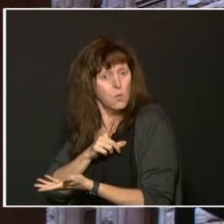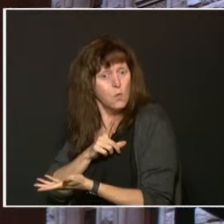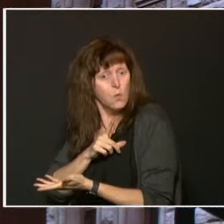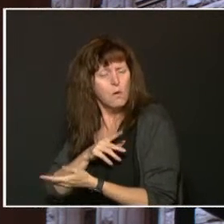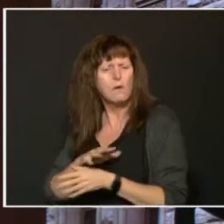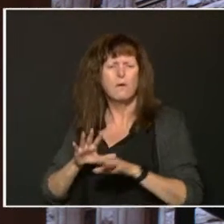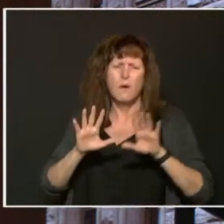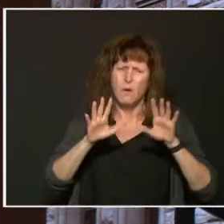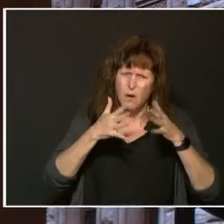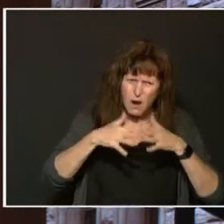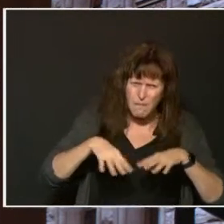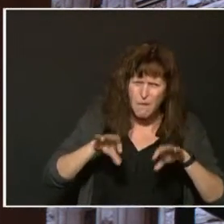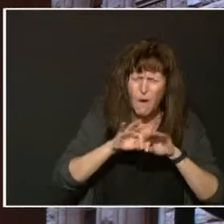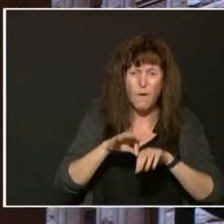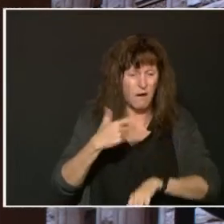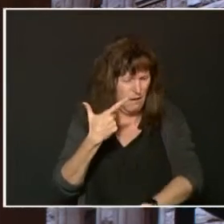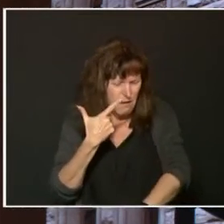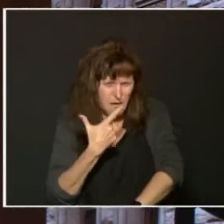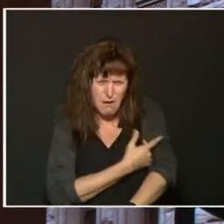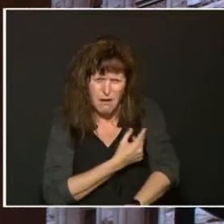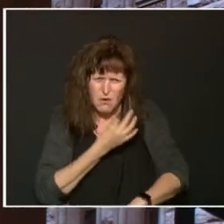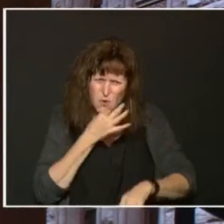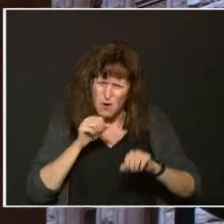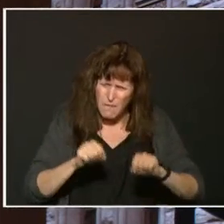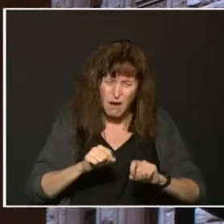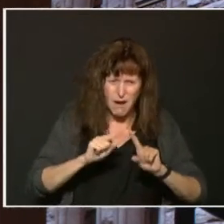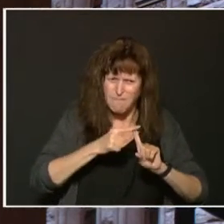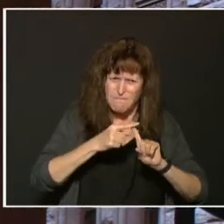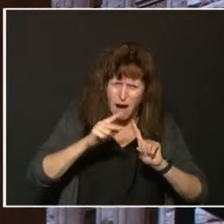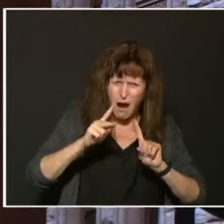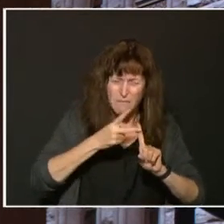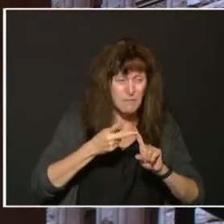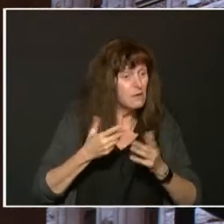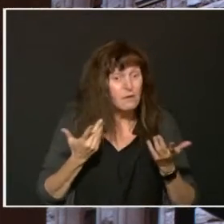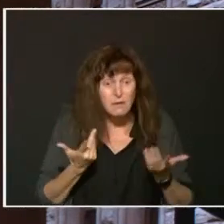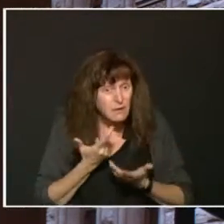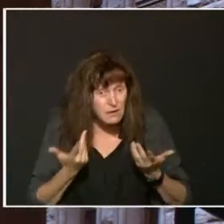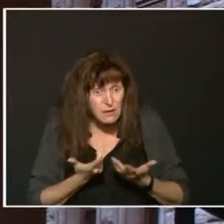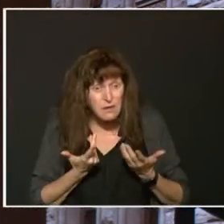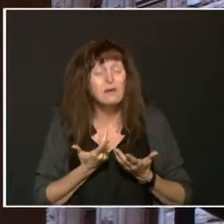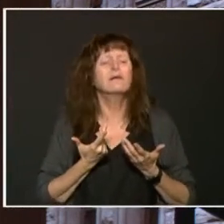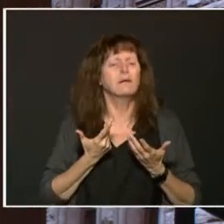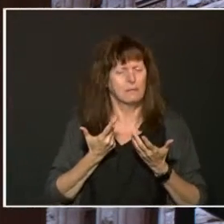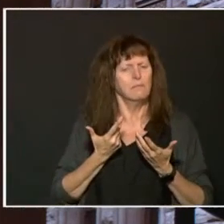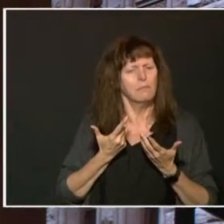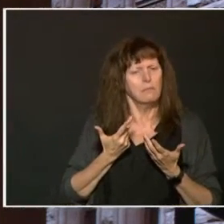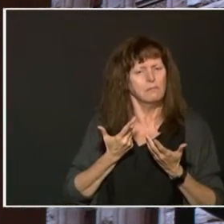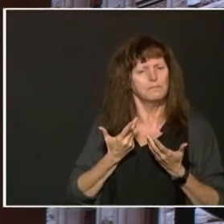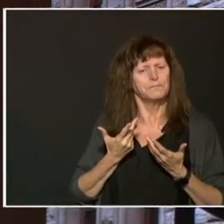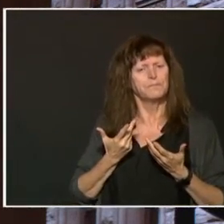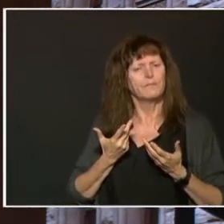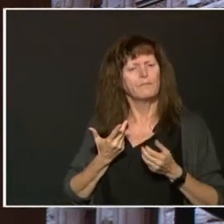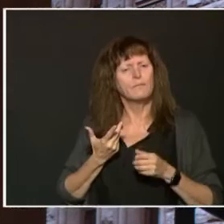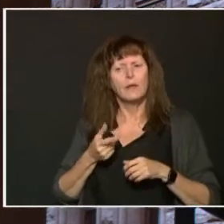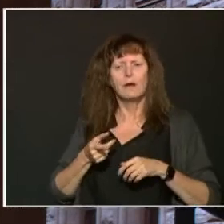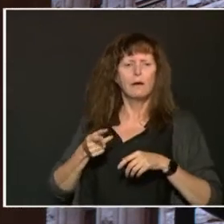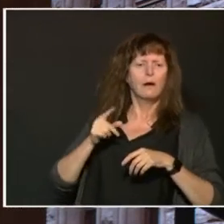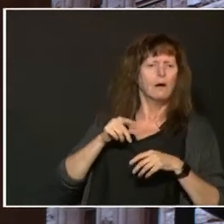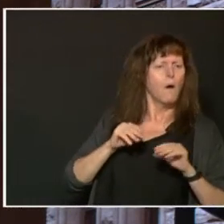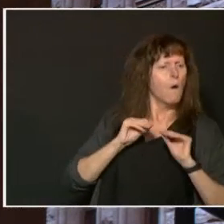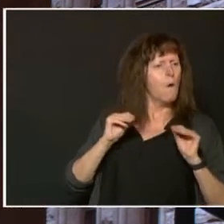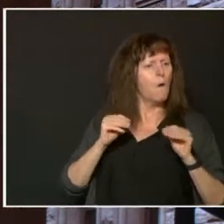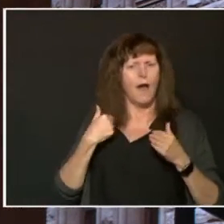will ensure that you are not on that path of least resistance for the virus. We want to see a